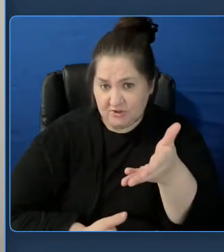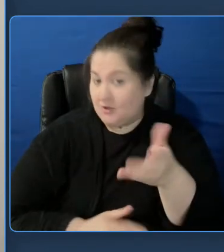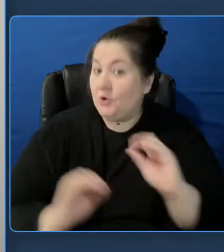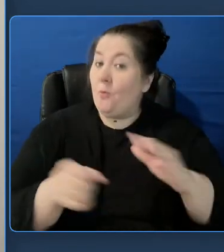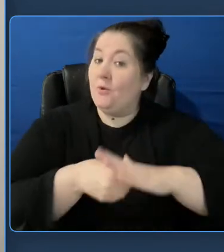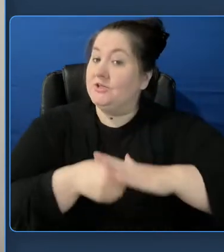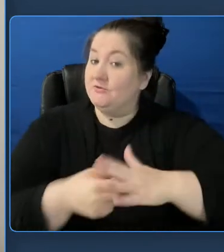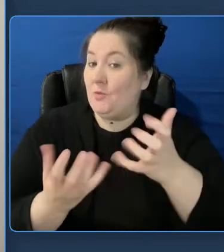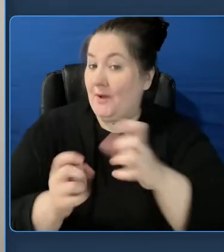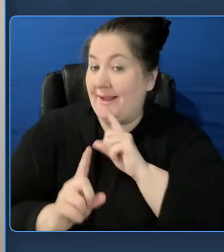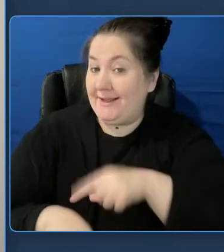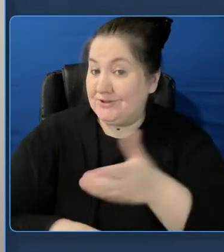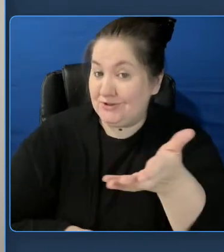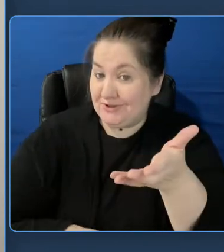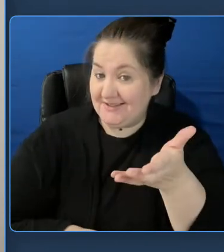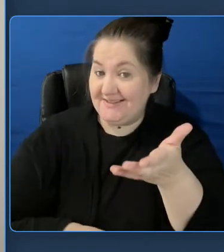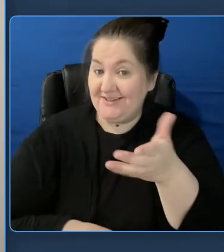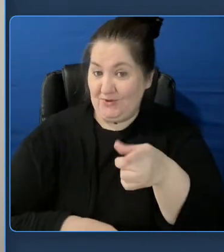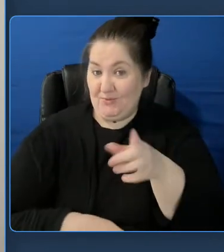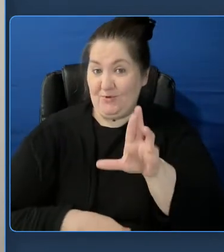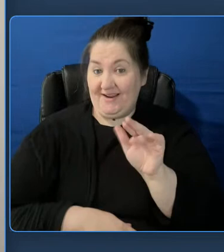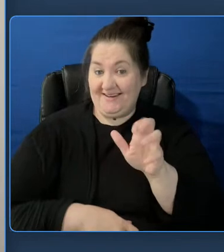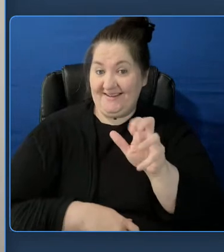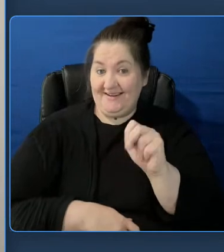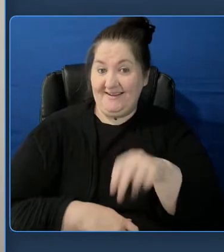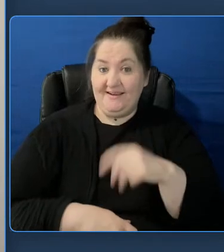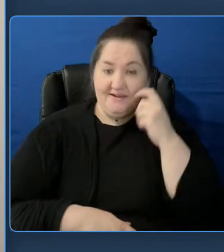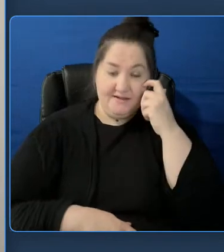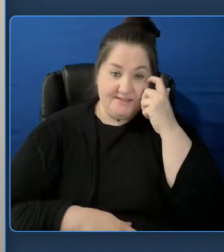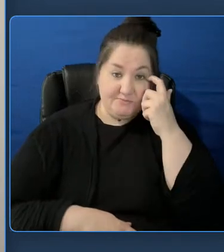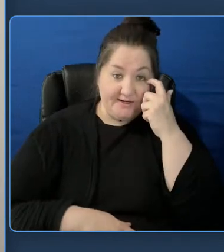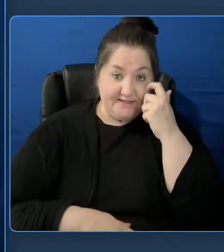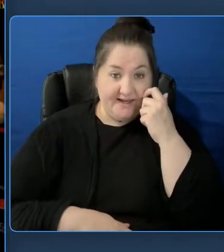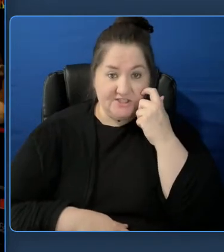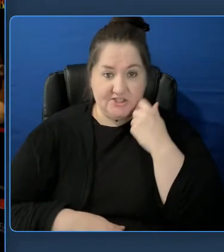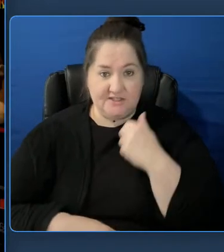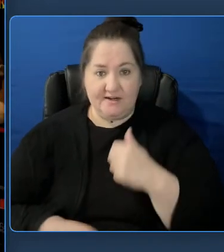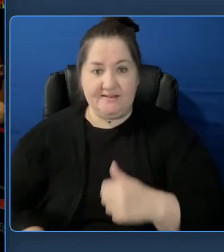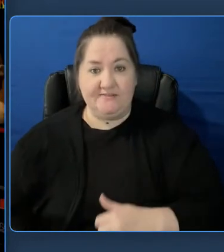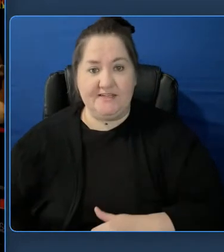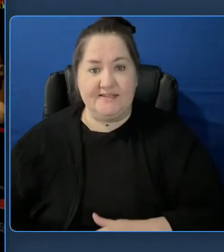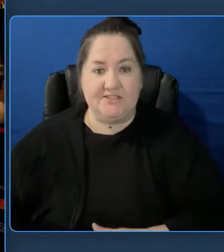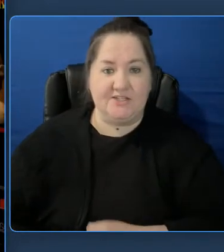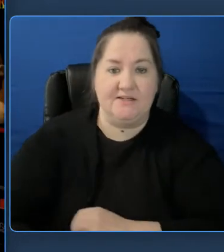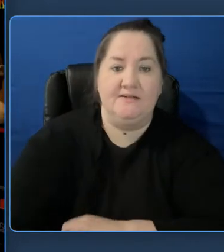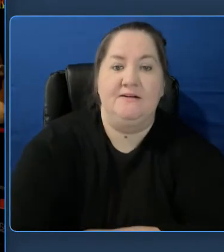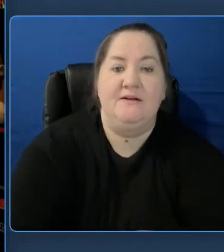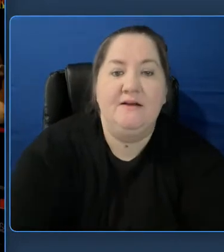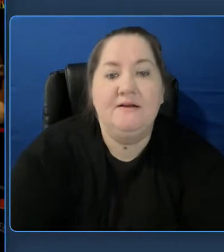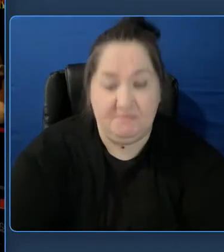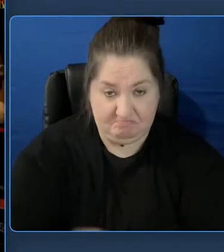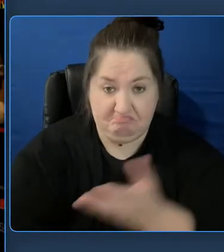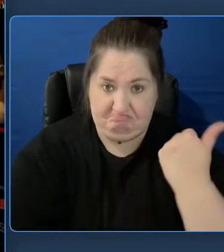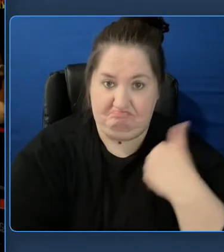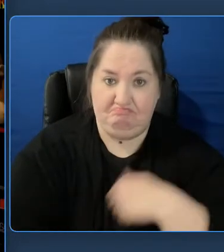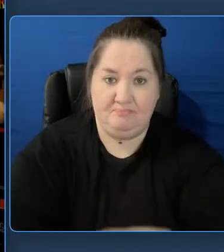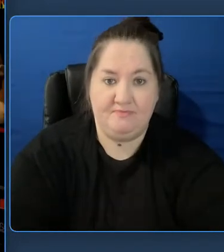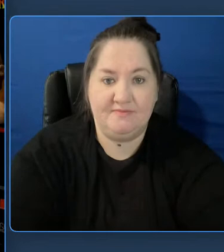No pressure, but I just wondered. This is Brendan. Yeah, sure. I'd love to answer.